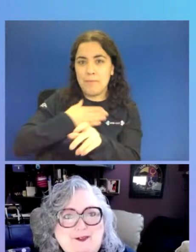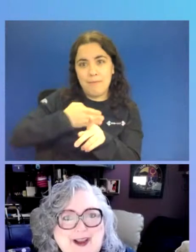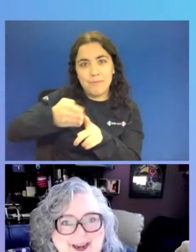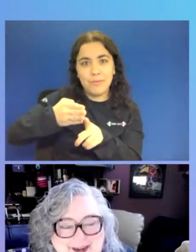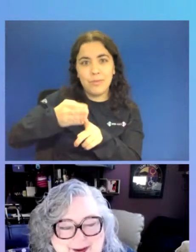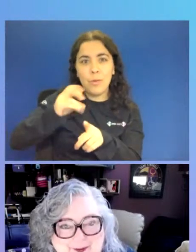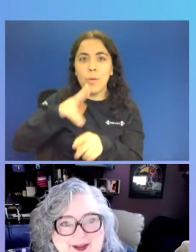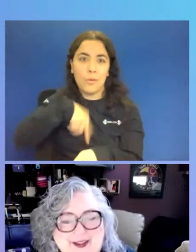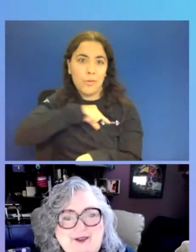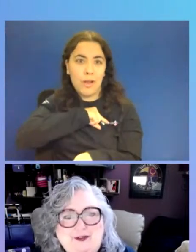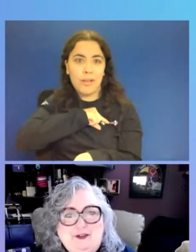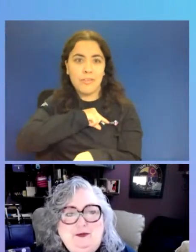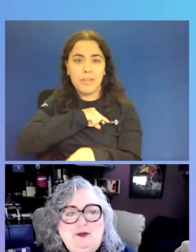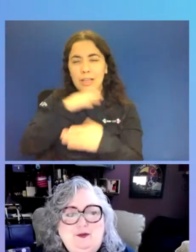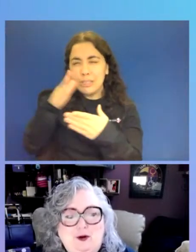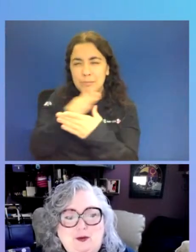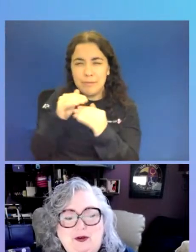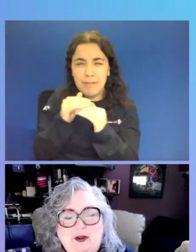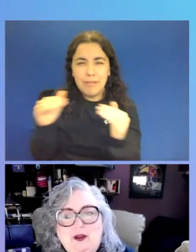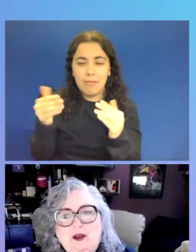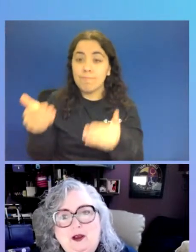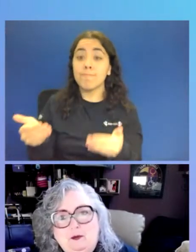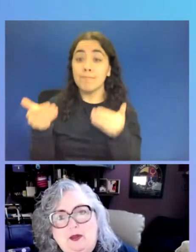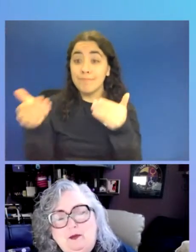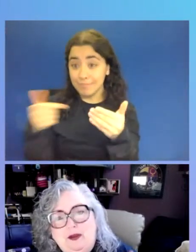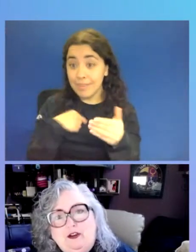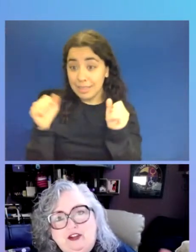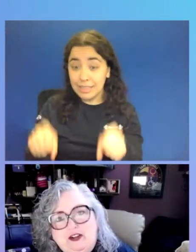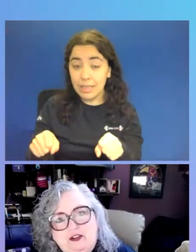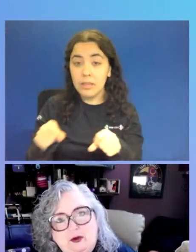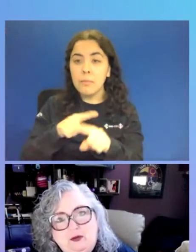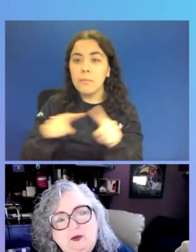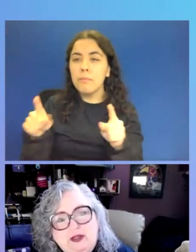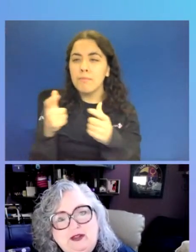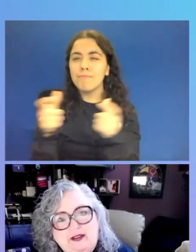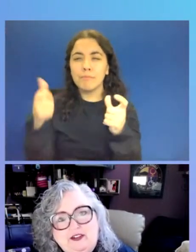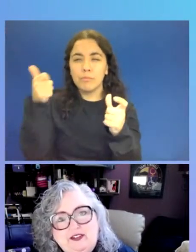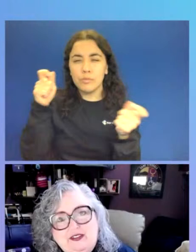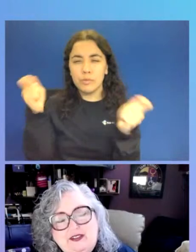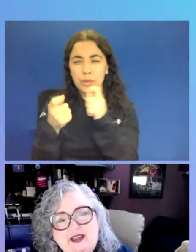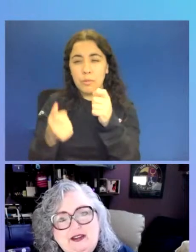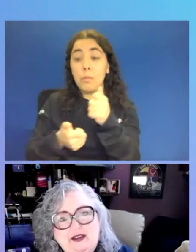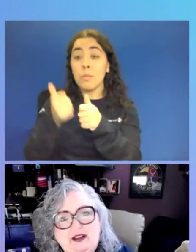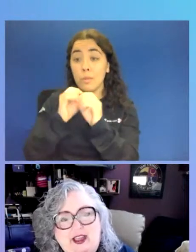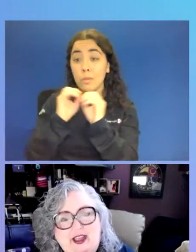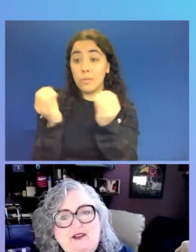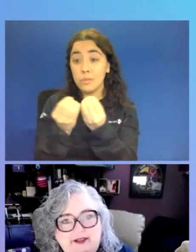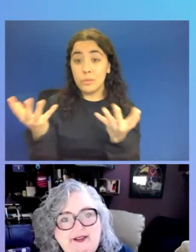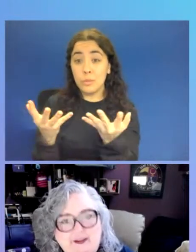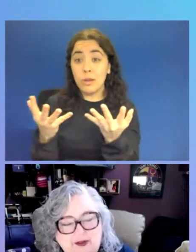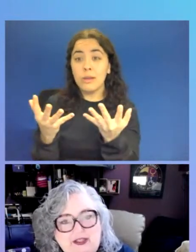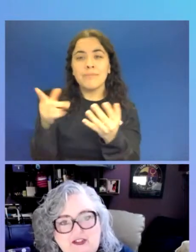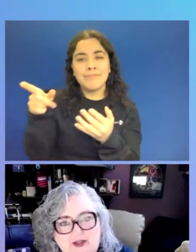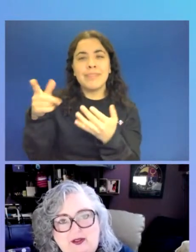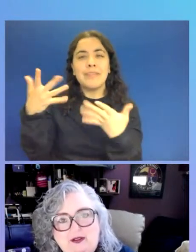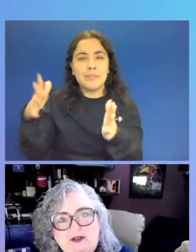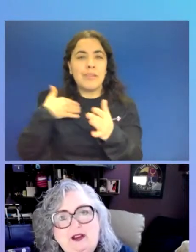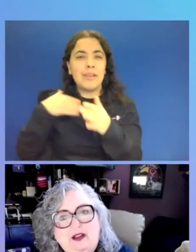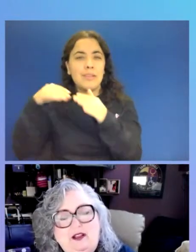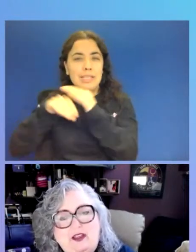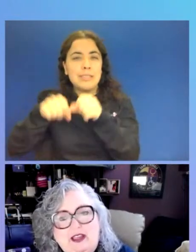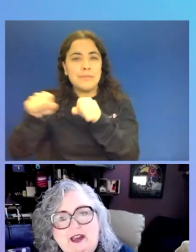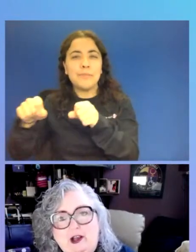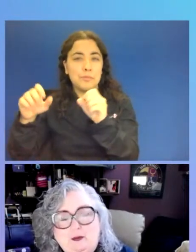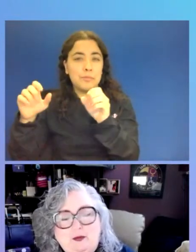or qualified at an intermediate level to move forward. But the bigger change to most organizations is that they have an accessibility